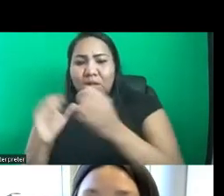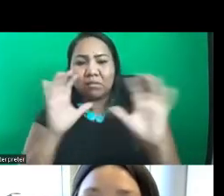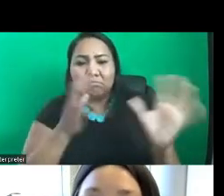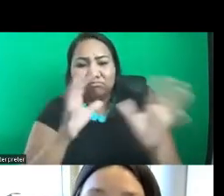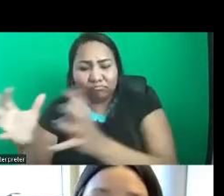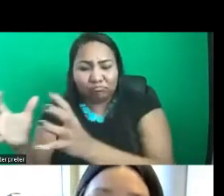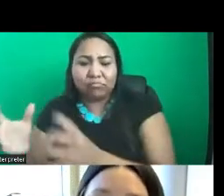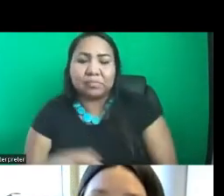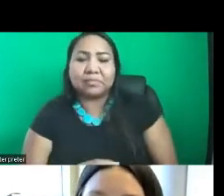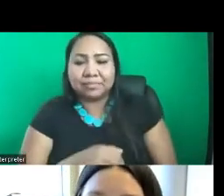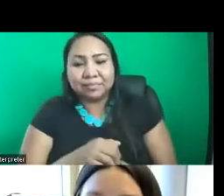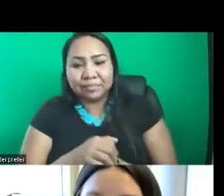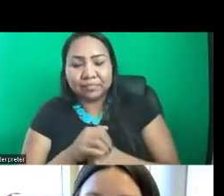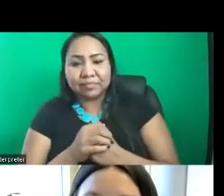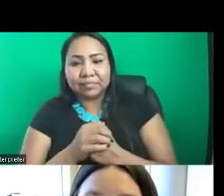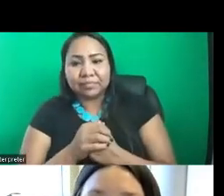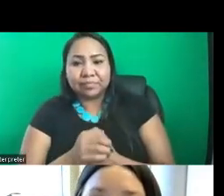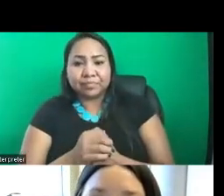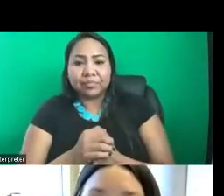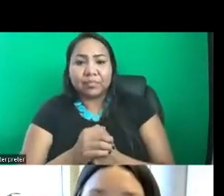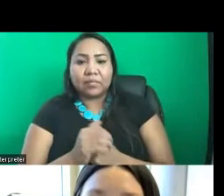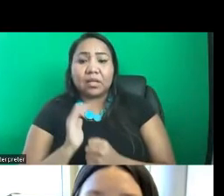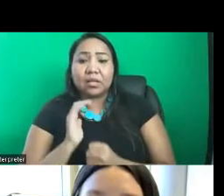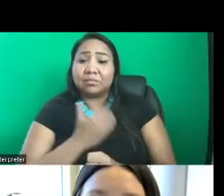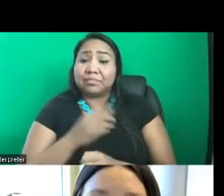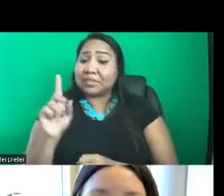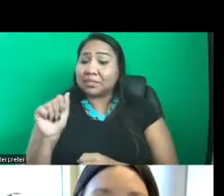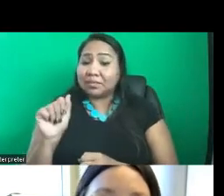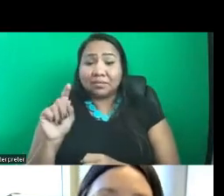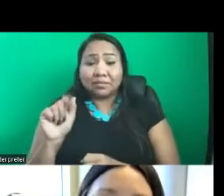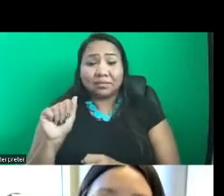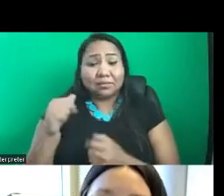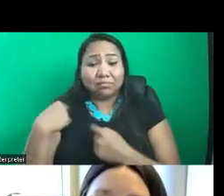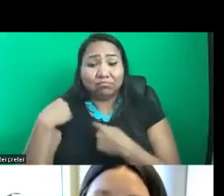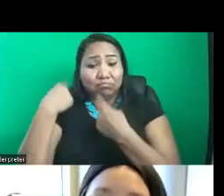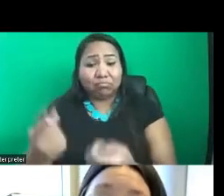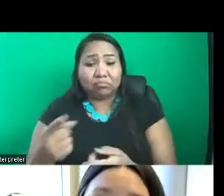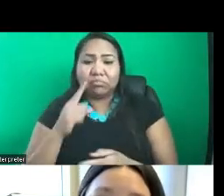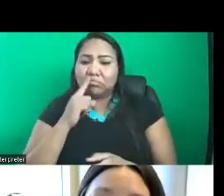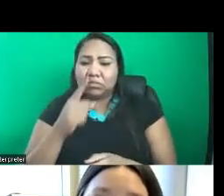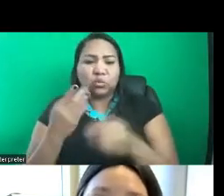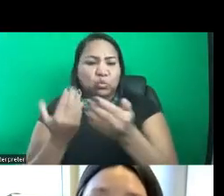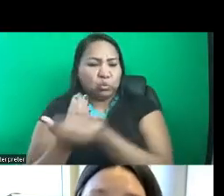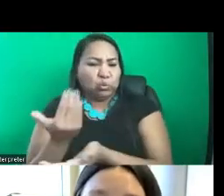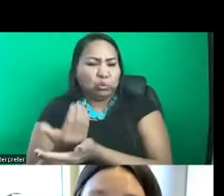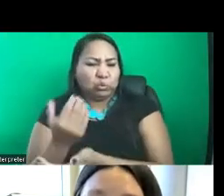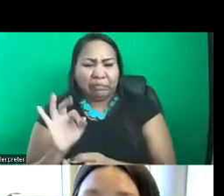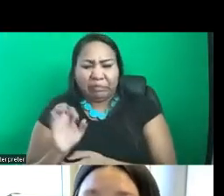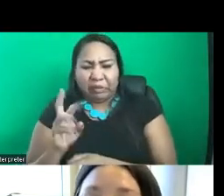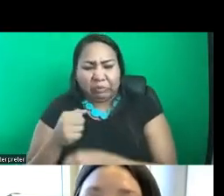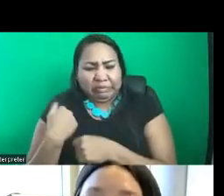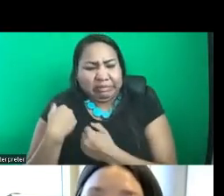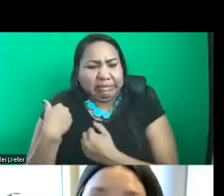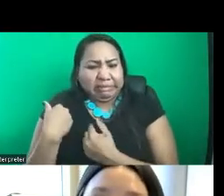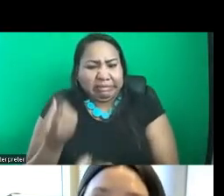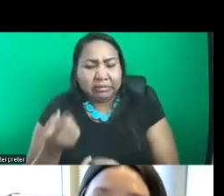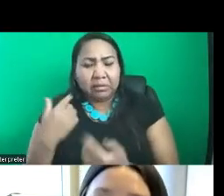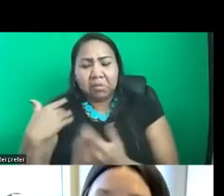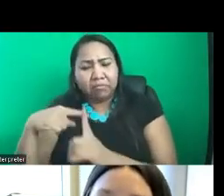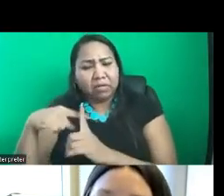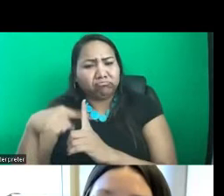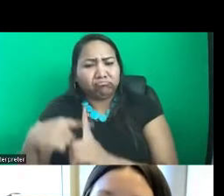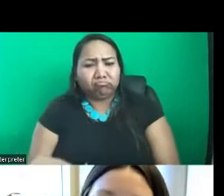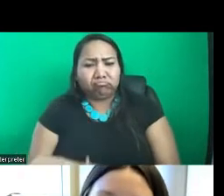data so far, and just a few years young, has shown positive increases in cultural